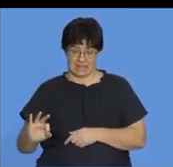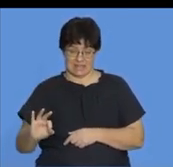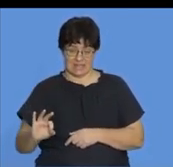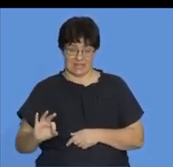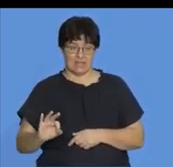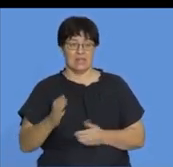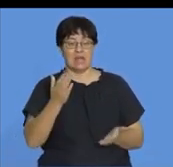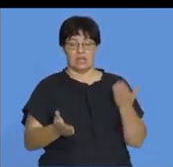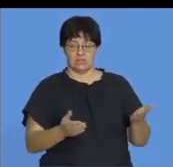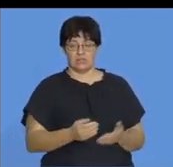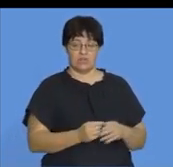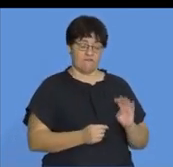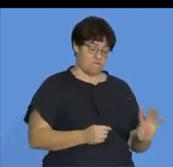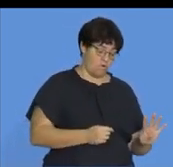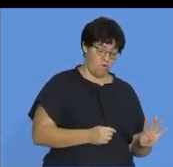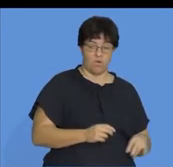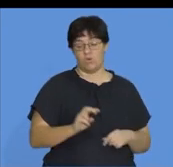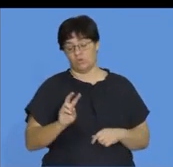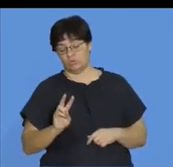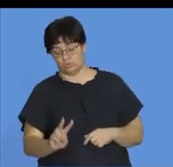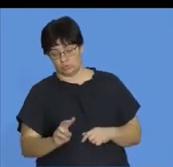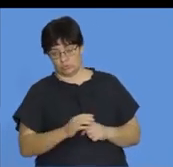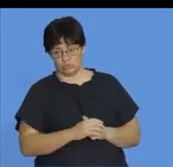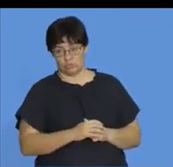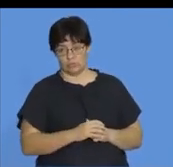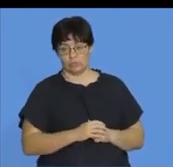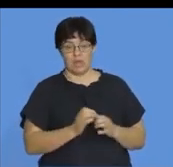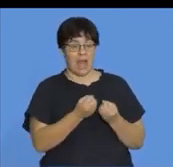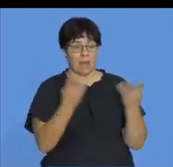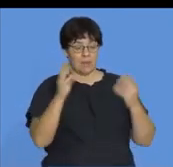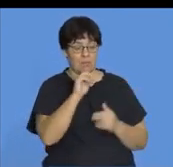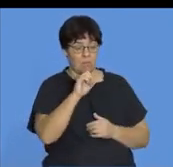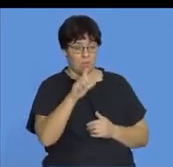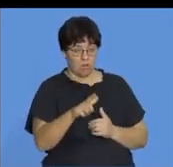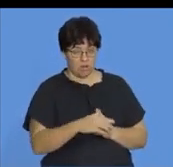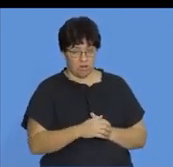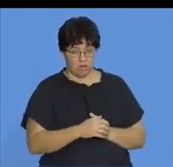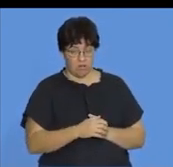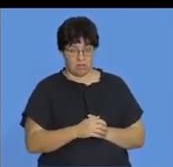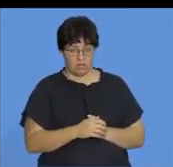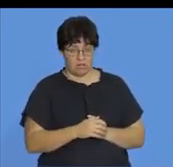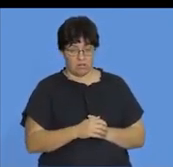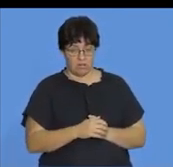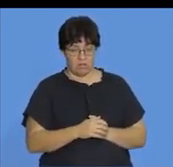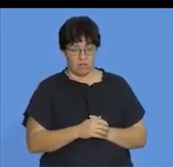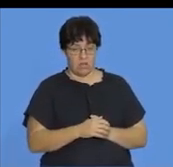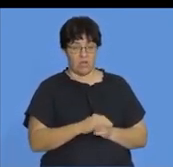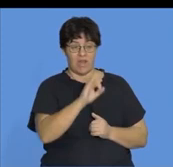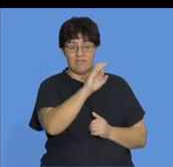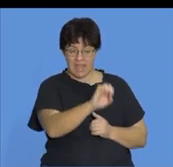Fe2Cl3, is the ratio is 4 produces 2, right? So how many moles of